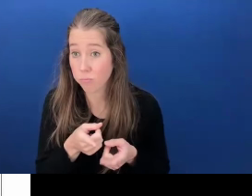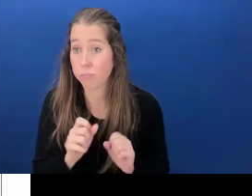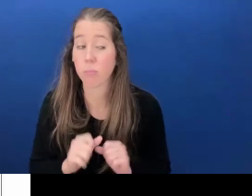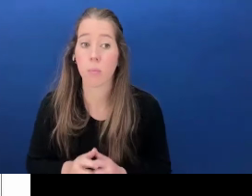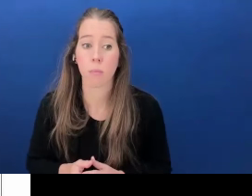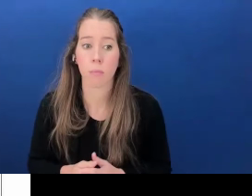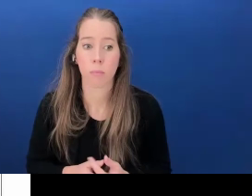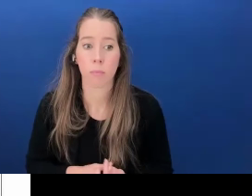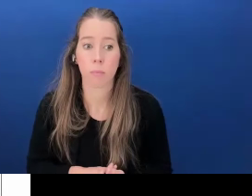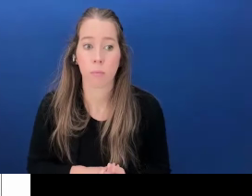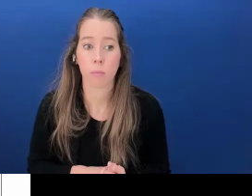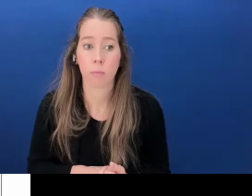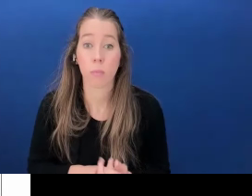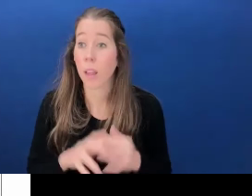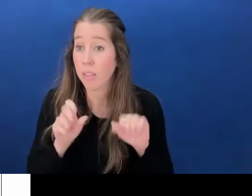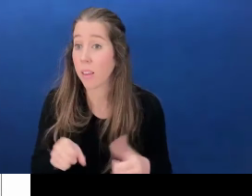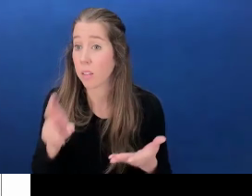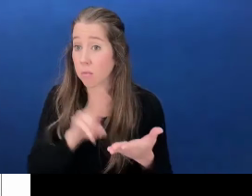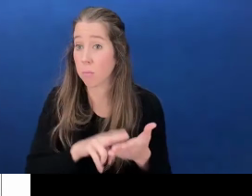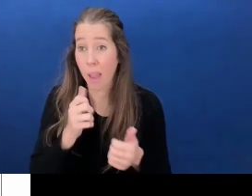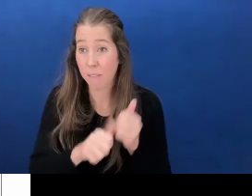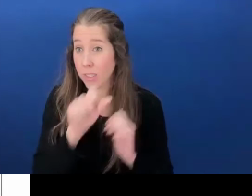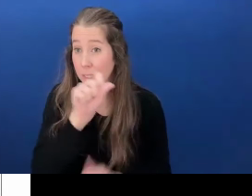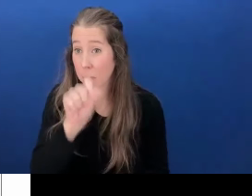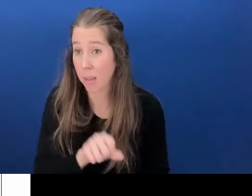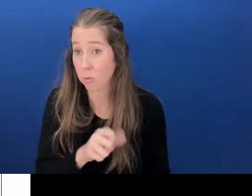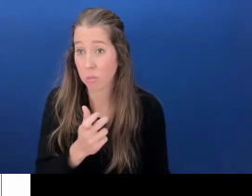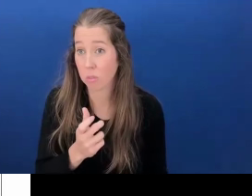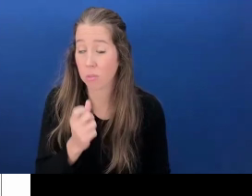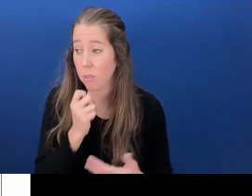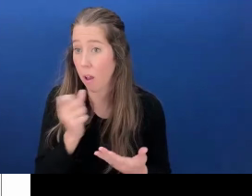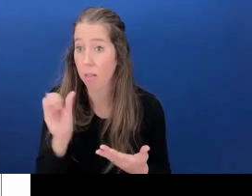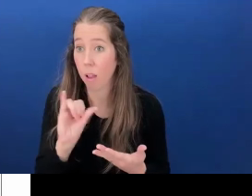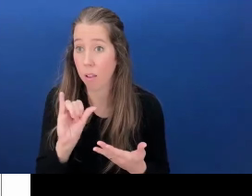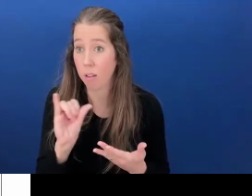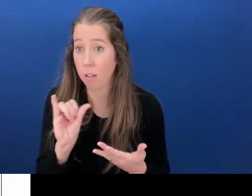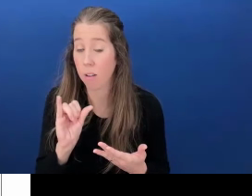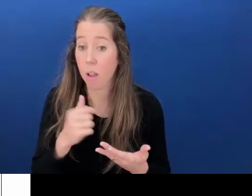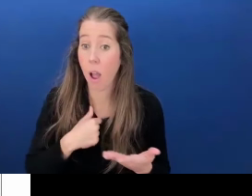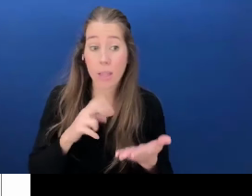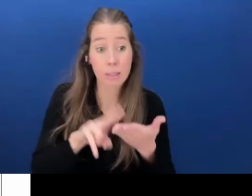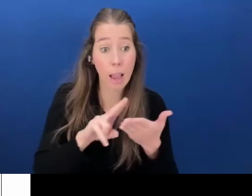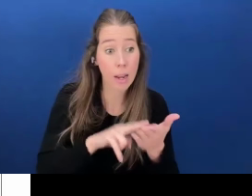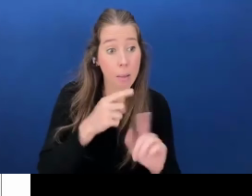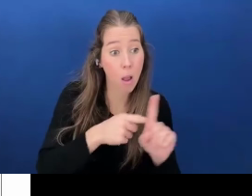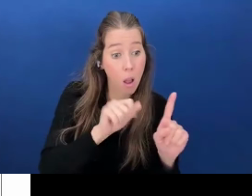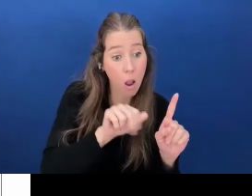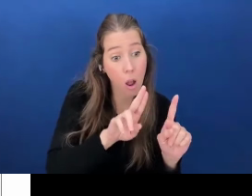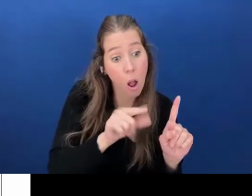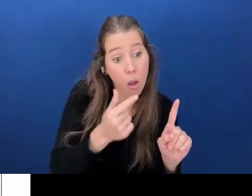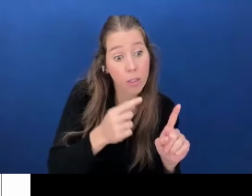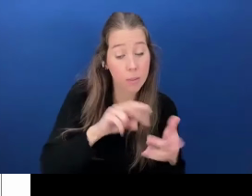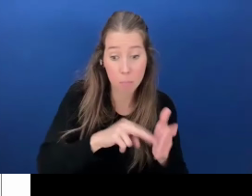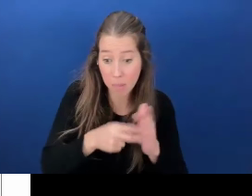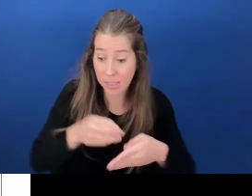this and they can enroll for it every semester. So it's not like a thing of, if I register in August, I have to finish my credential by the